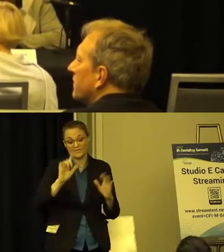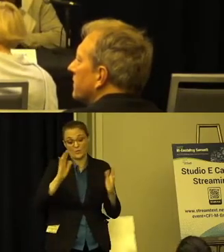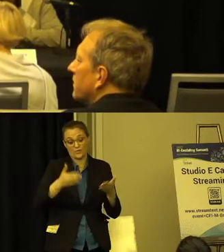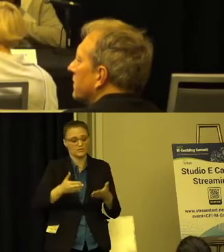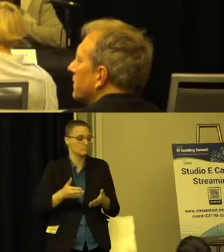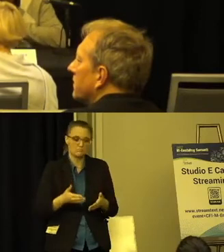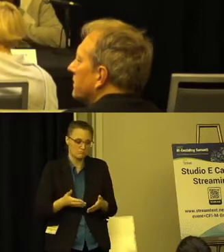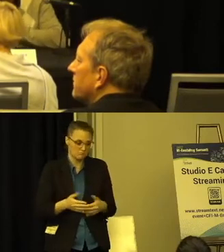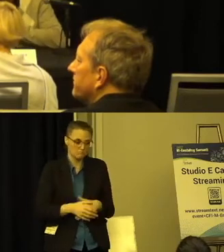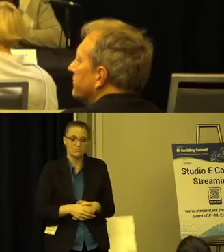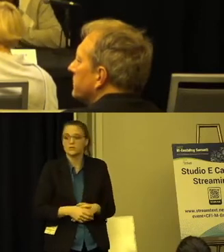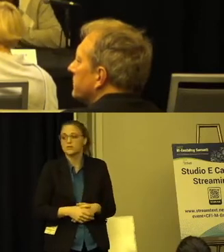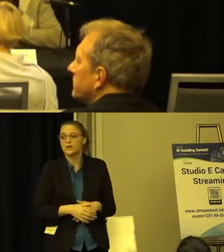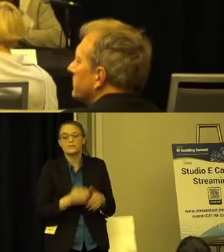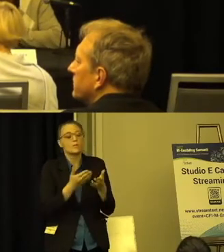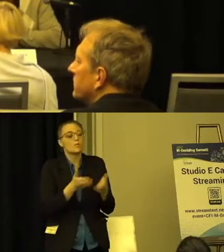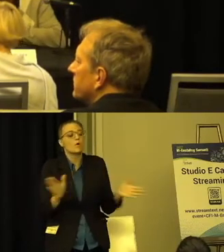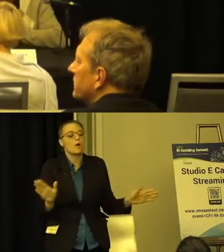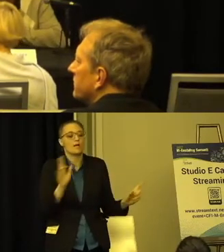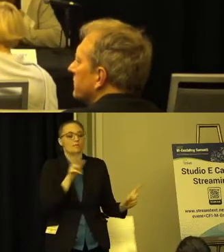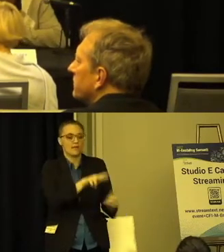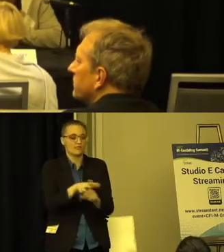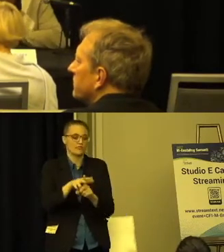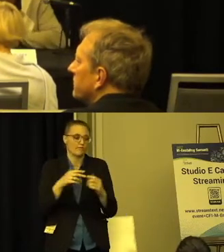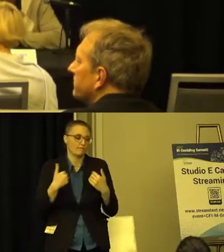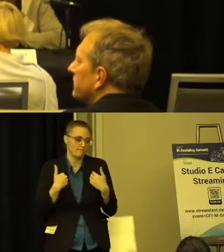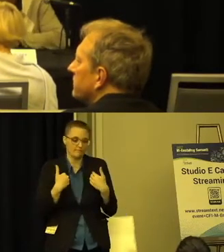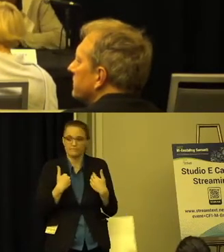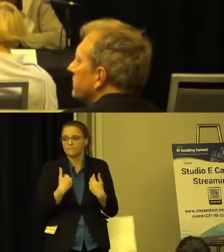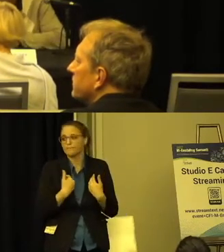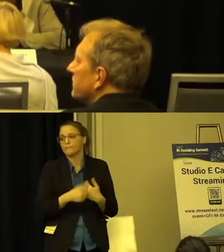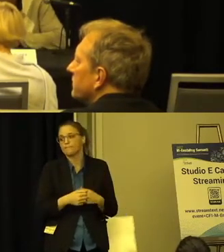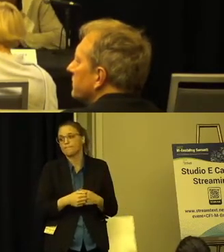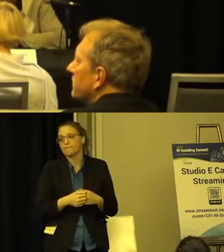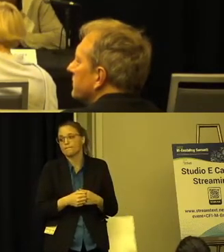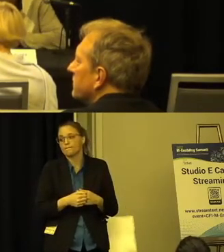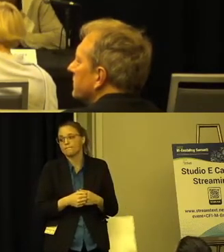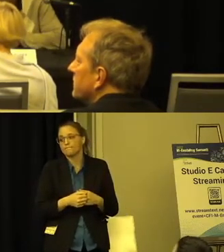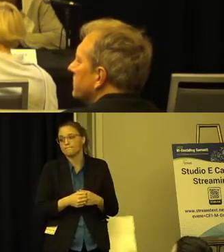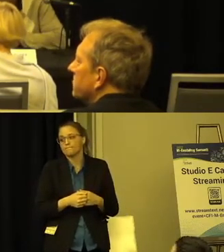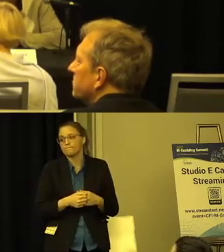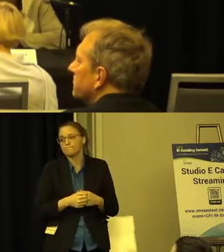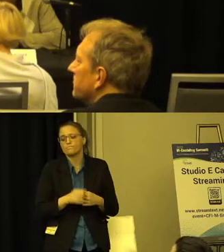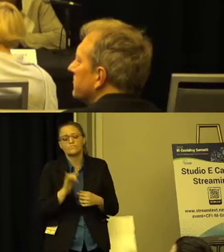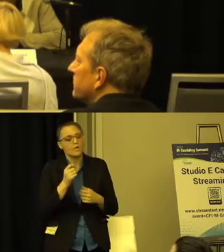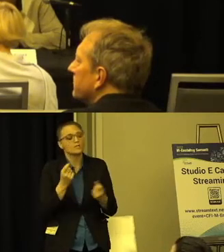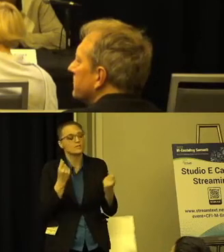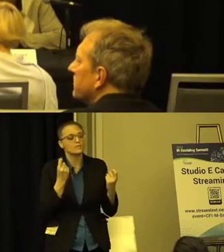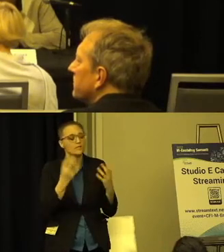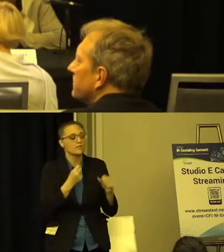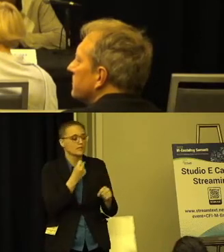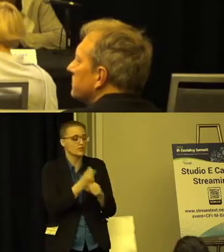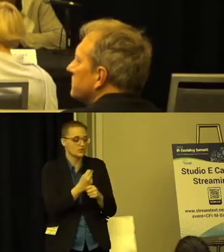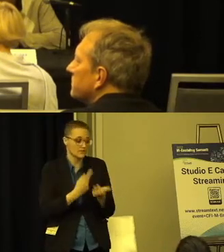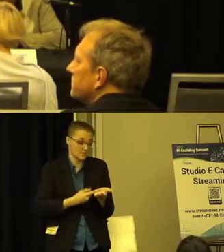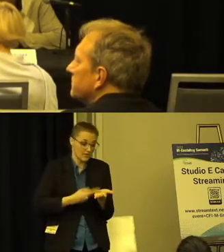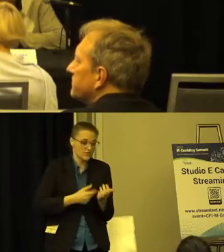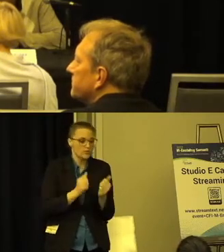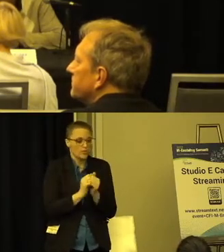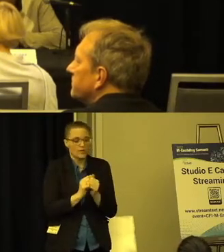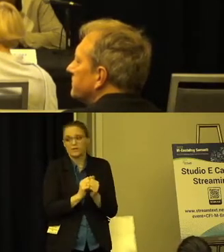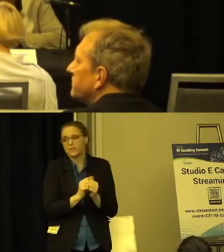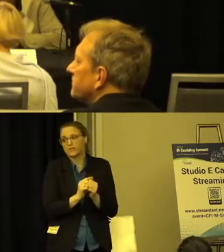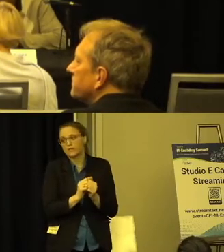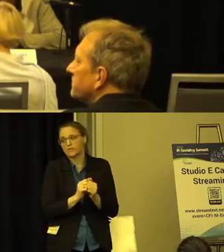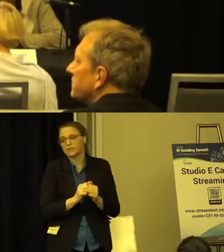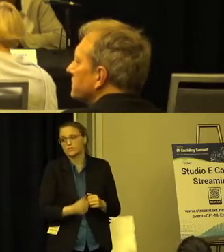has broad application. And that was several years worth of discussion with